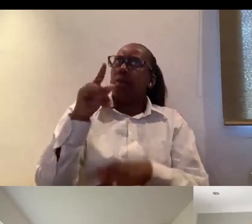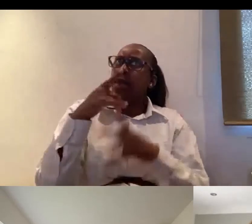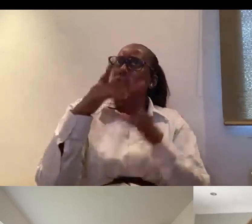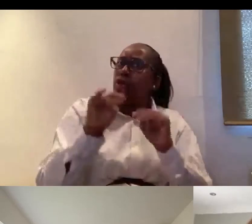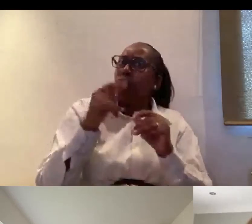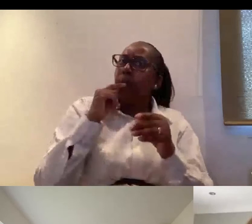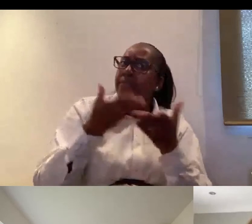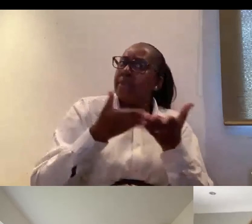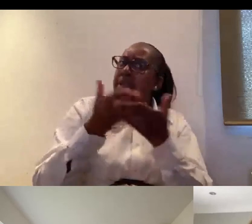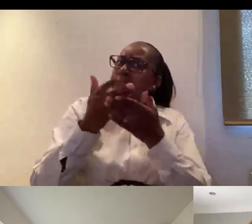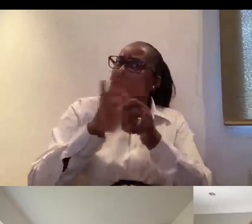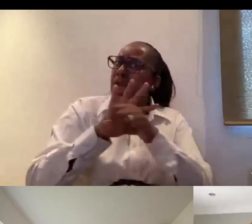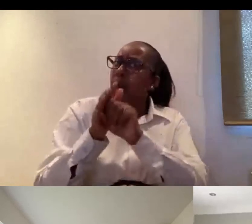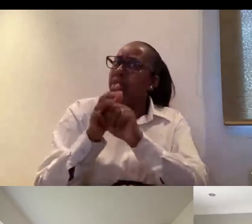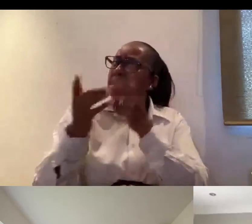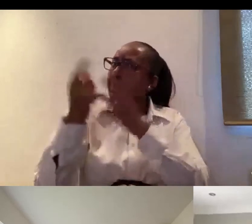COVID-19 to others?